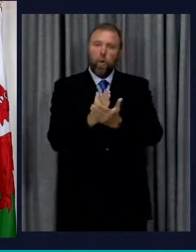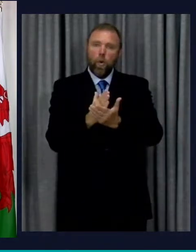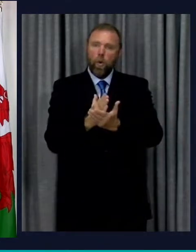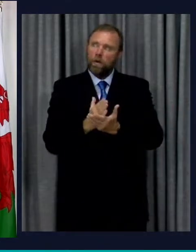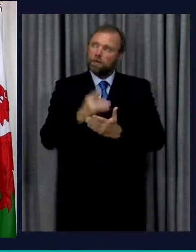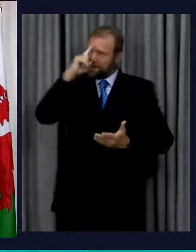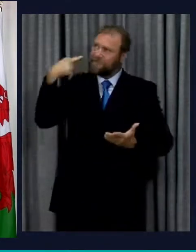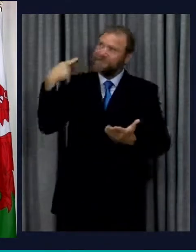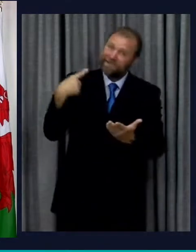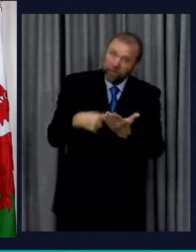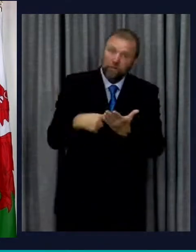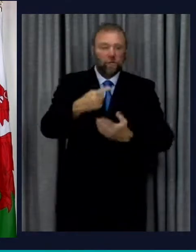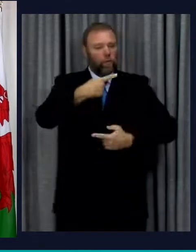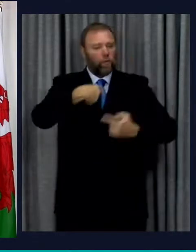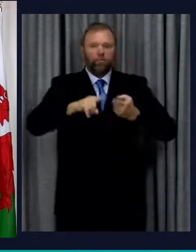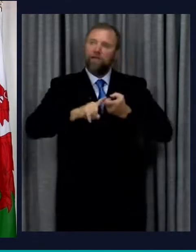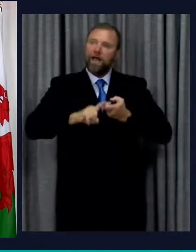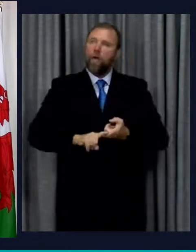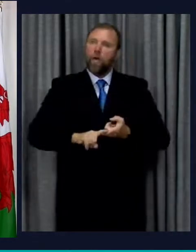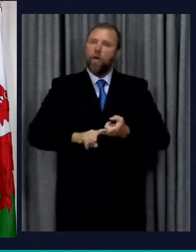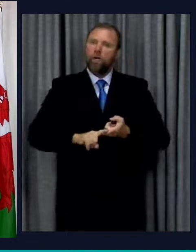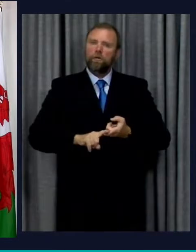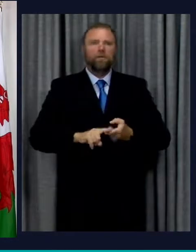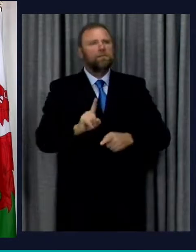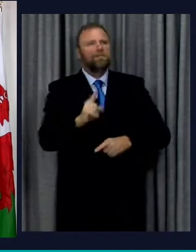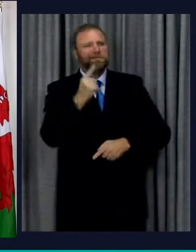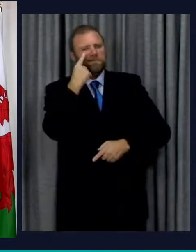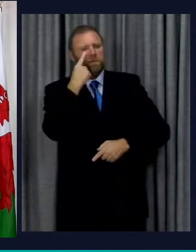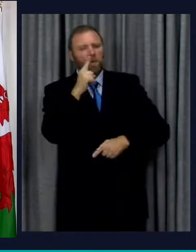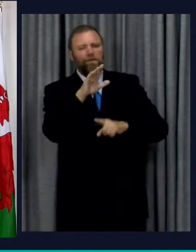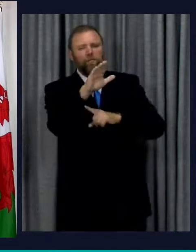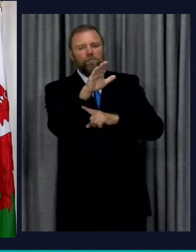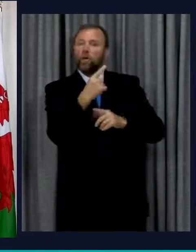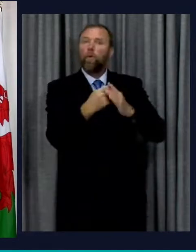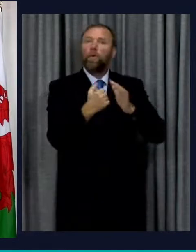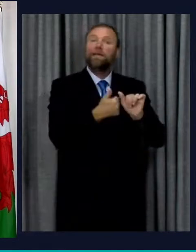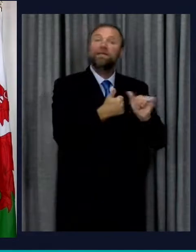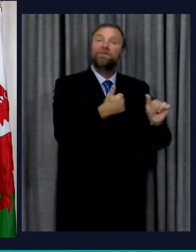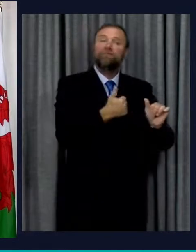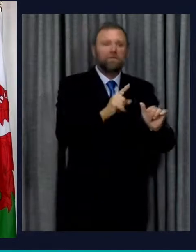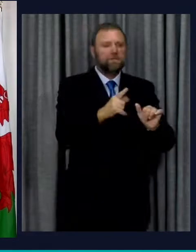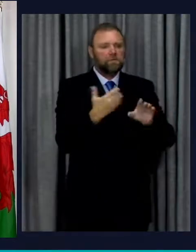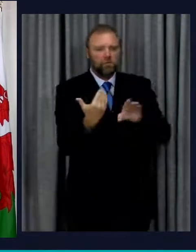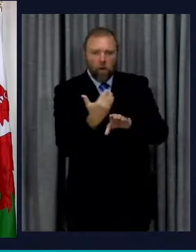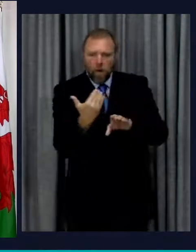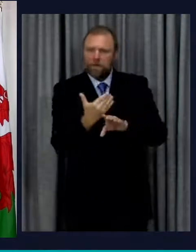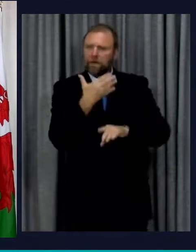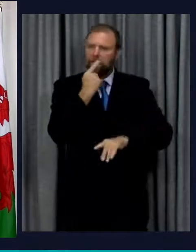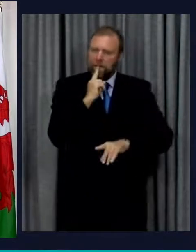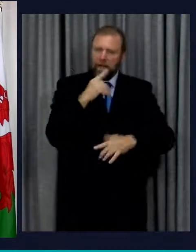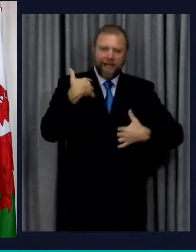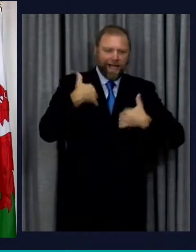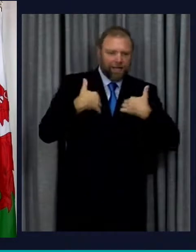to potentially see what that means for the future of not just an industry here in Wales, but obviously jobs, people and energy